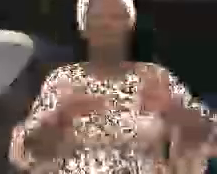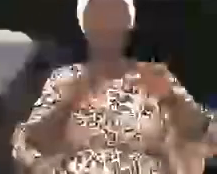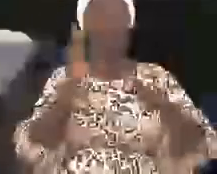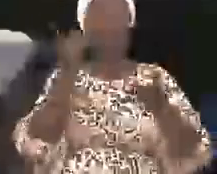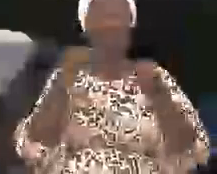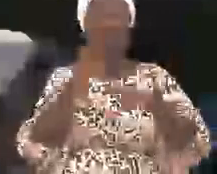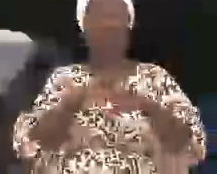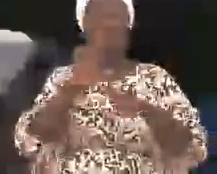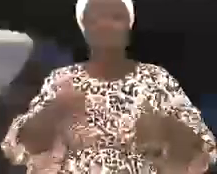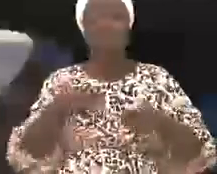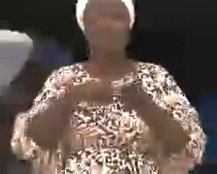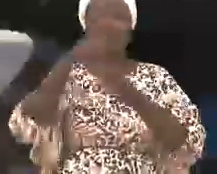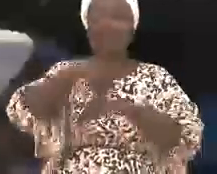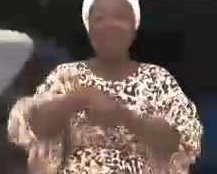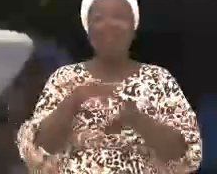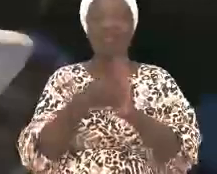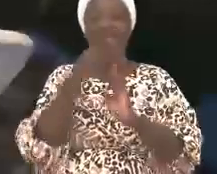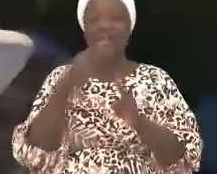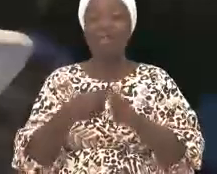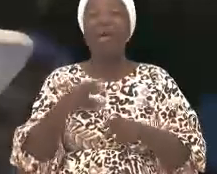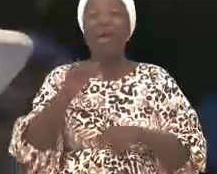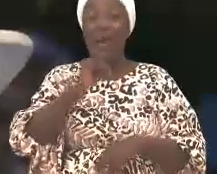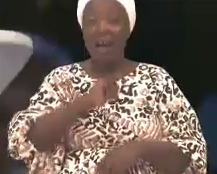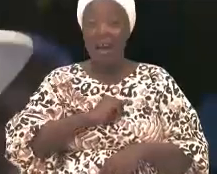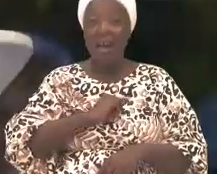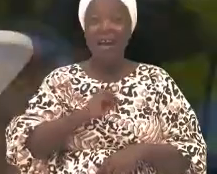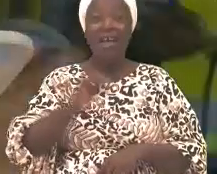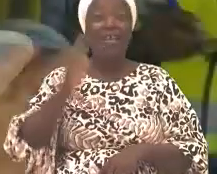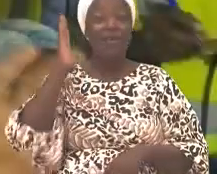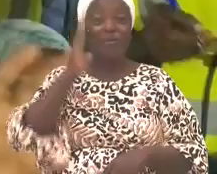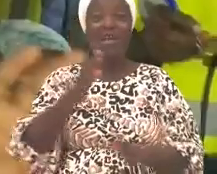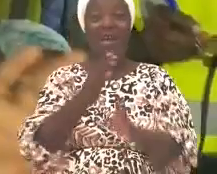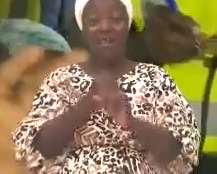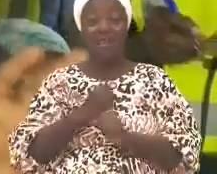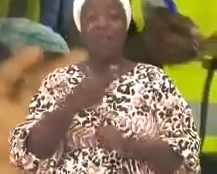tonight. I will receive my shower.